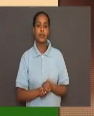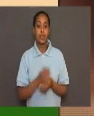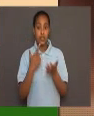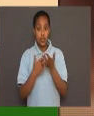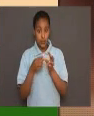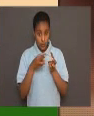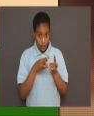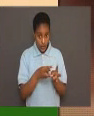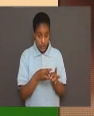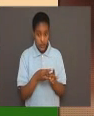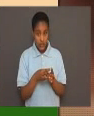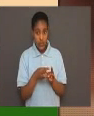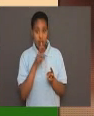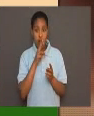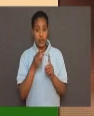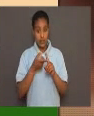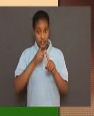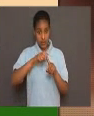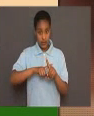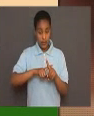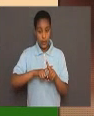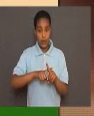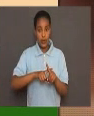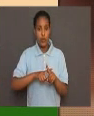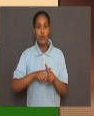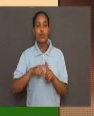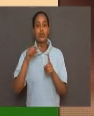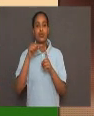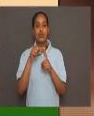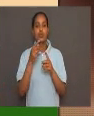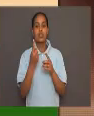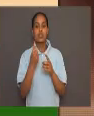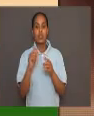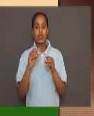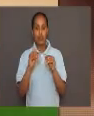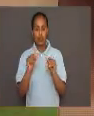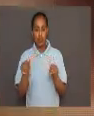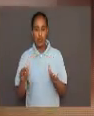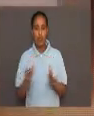These wastes are returned back into the soil.